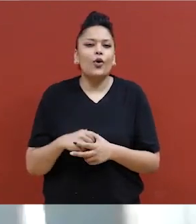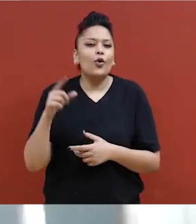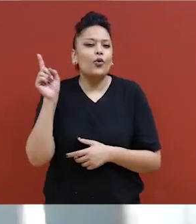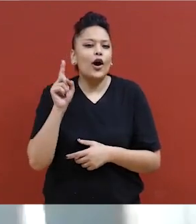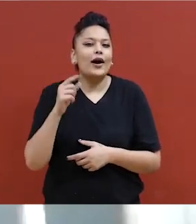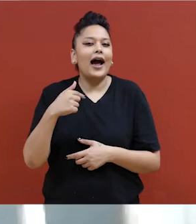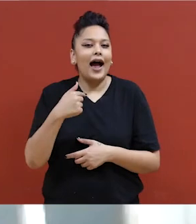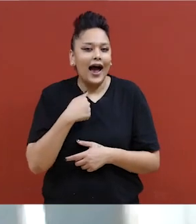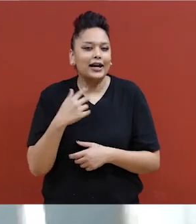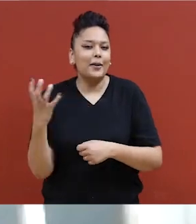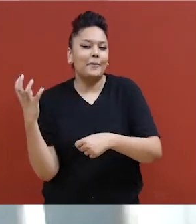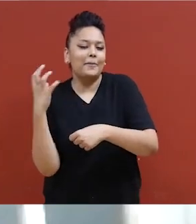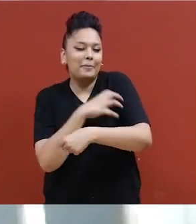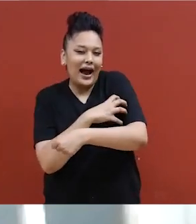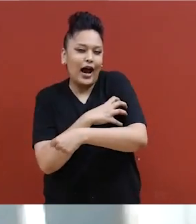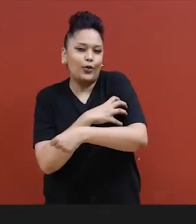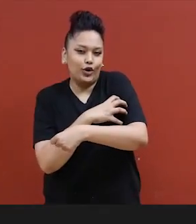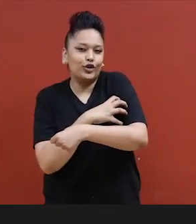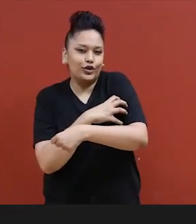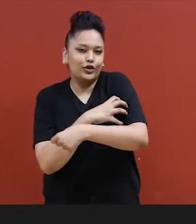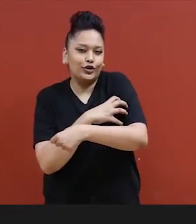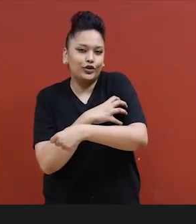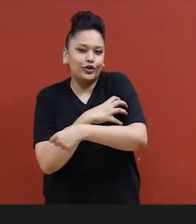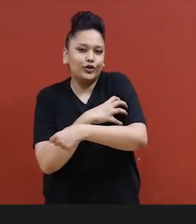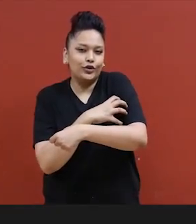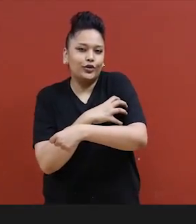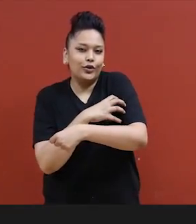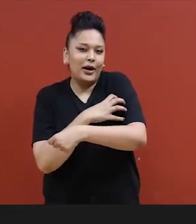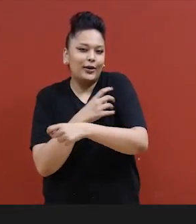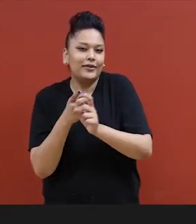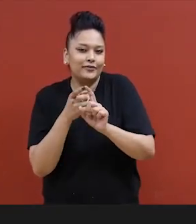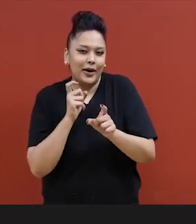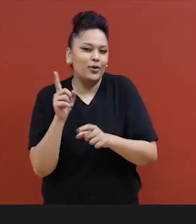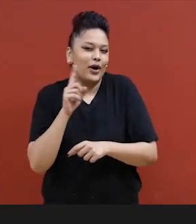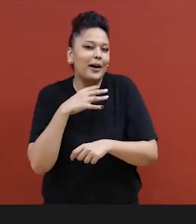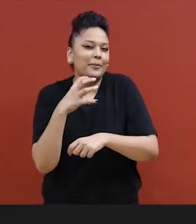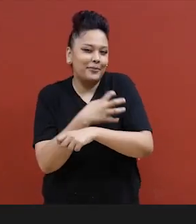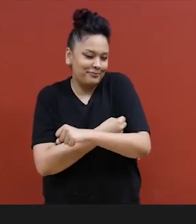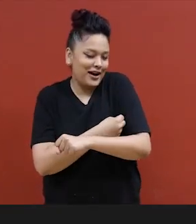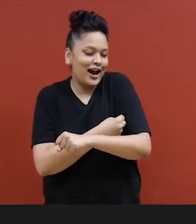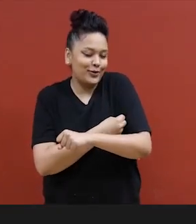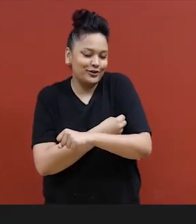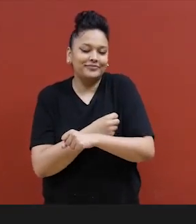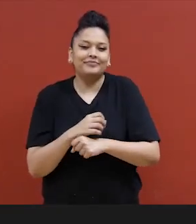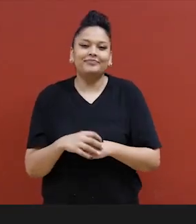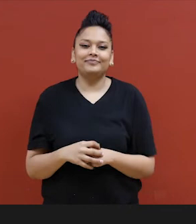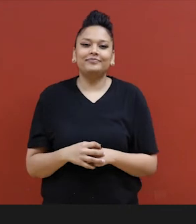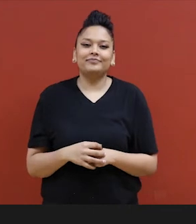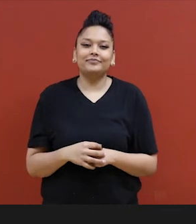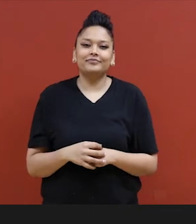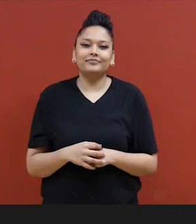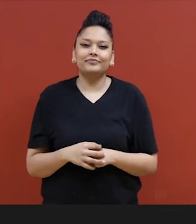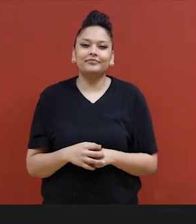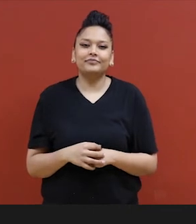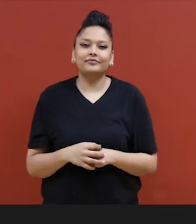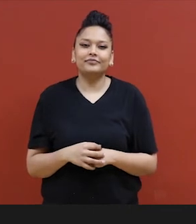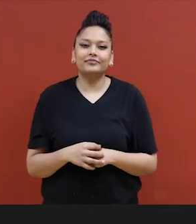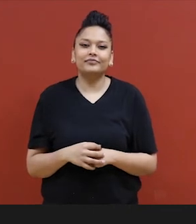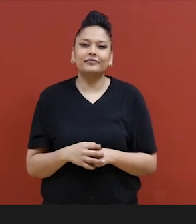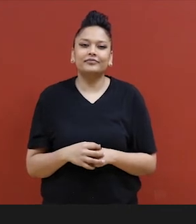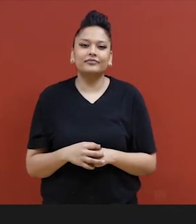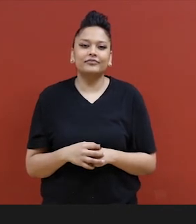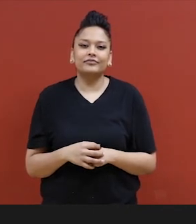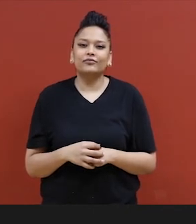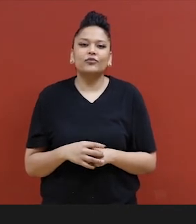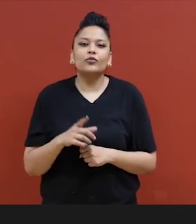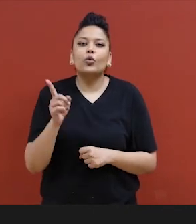an amazing quote. When I'm around people and they are just learning how to find their